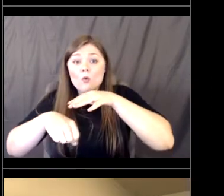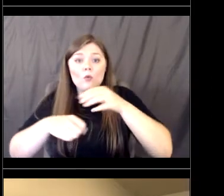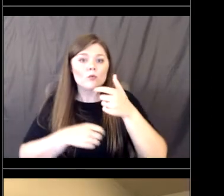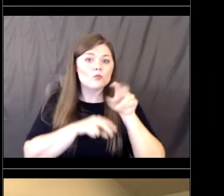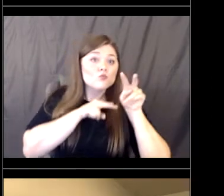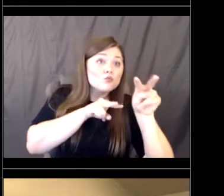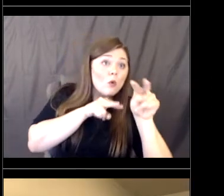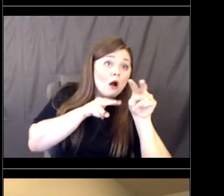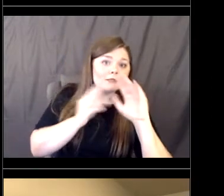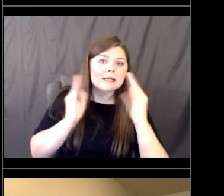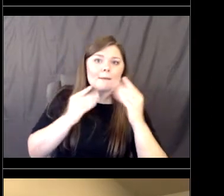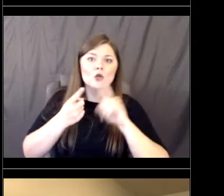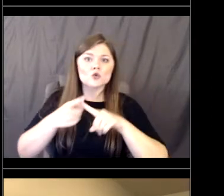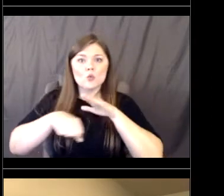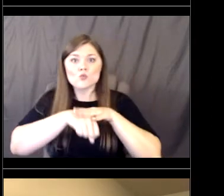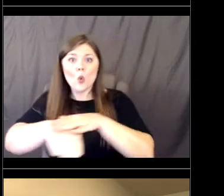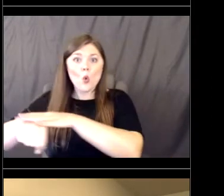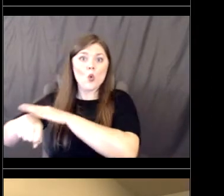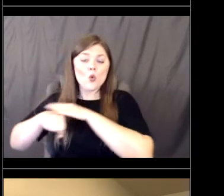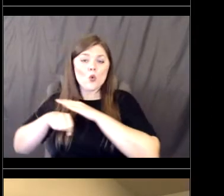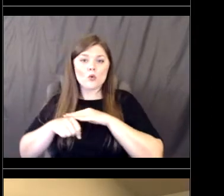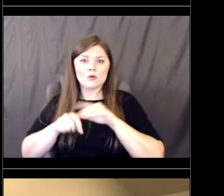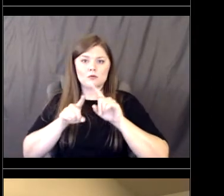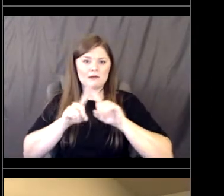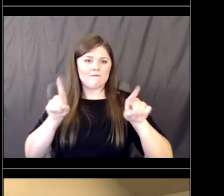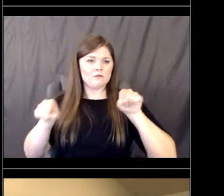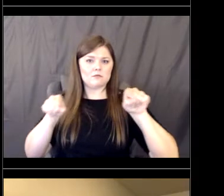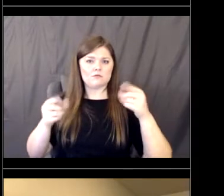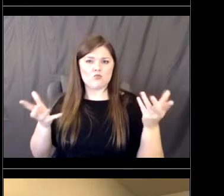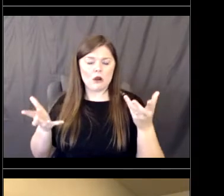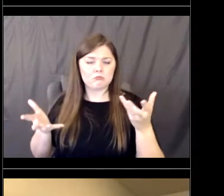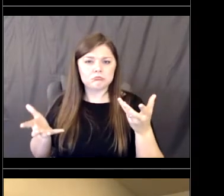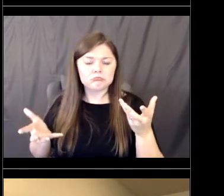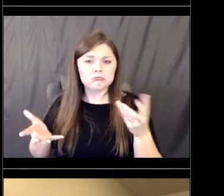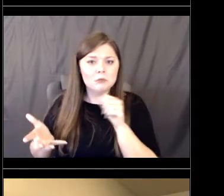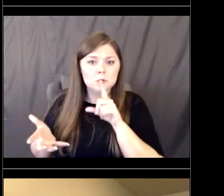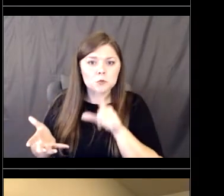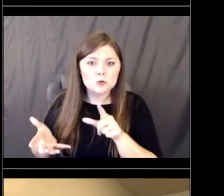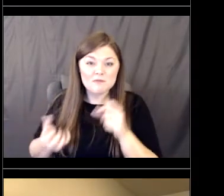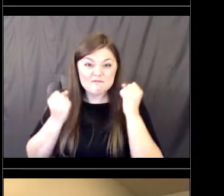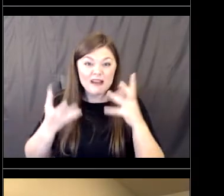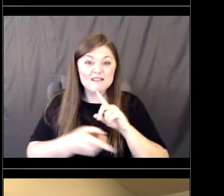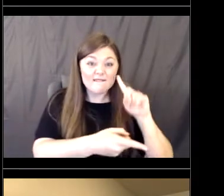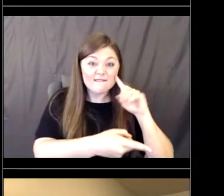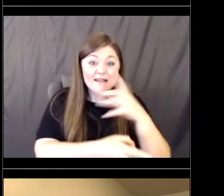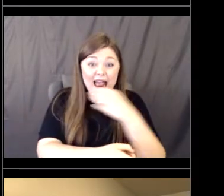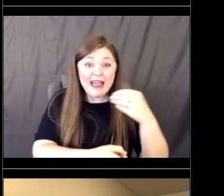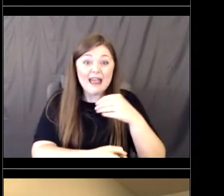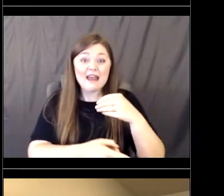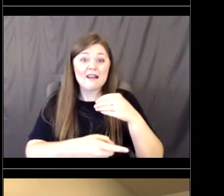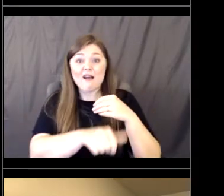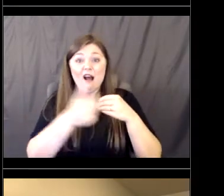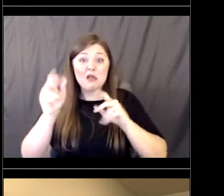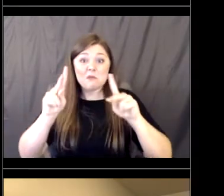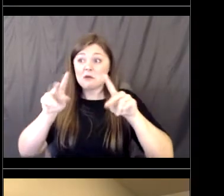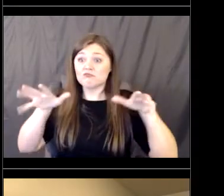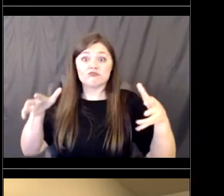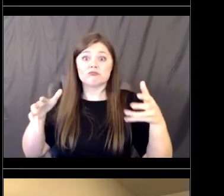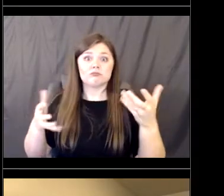that didn't understand the difference between those, and it's like that for everyone. But the risk